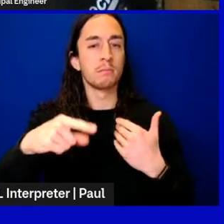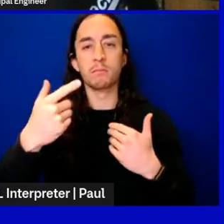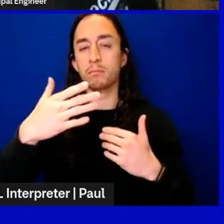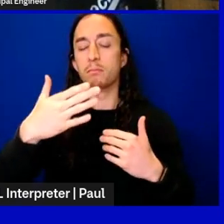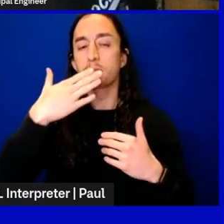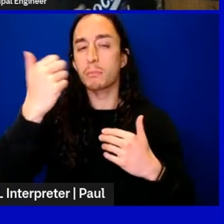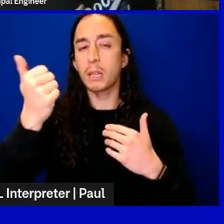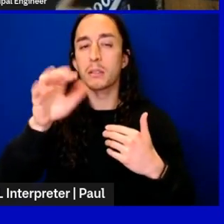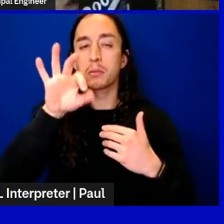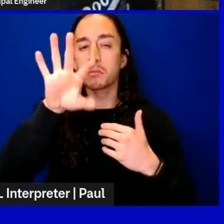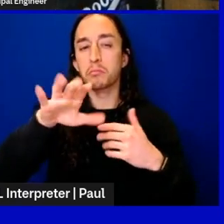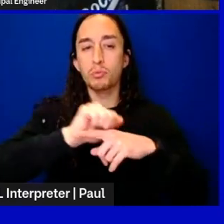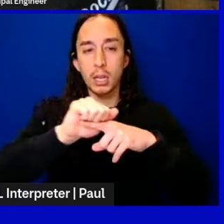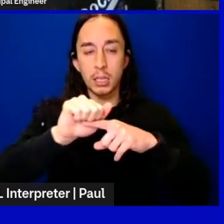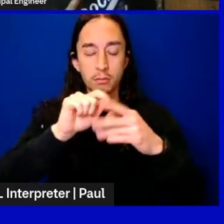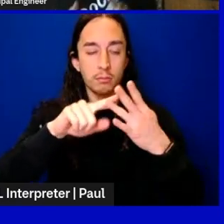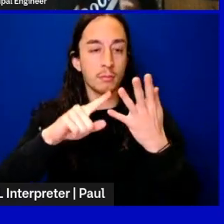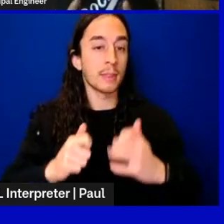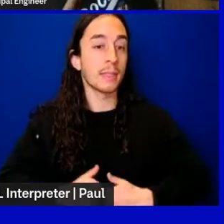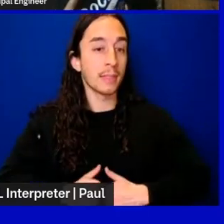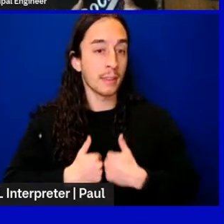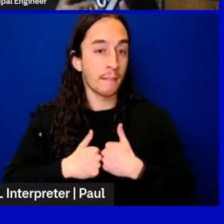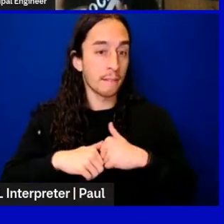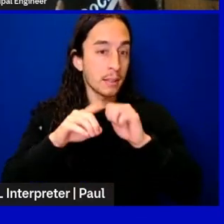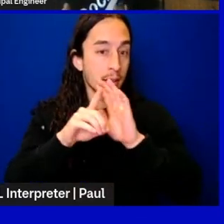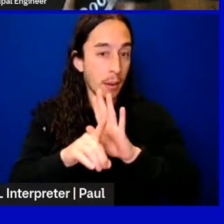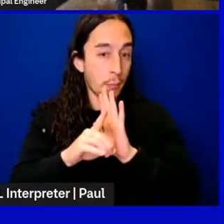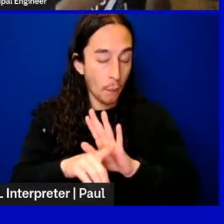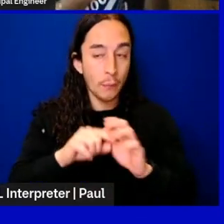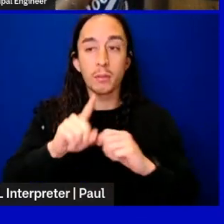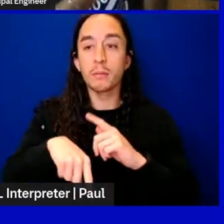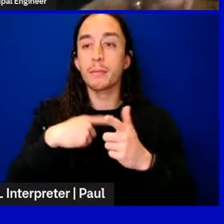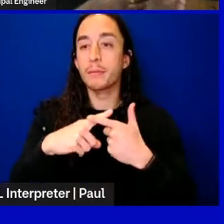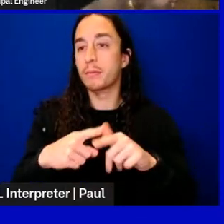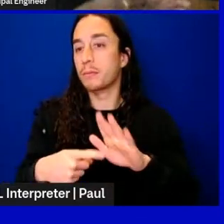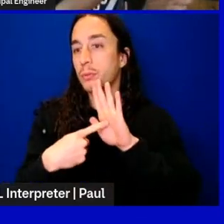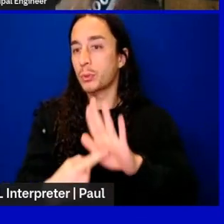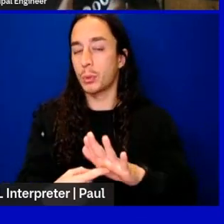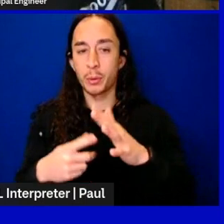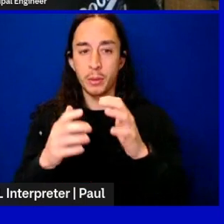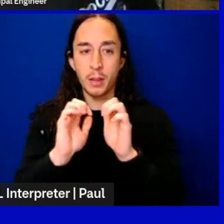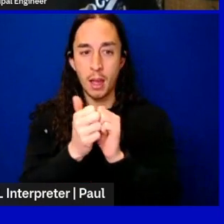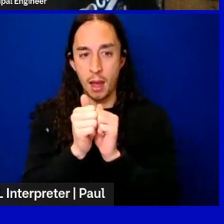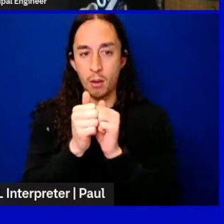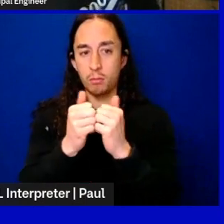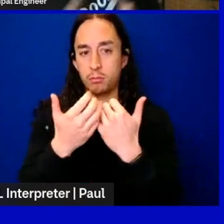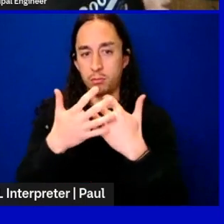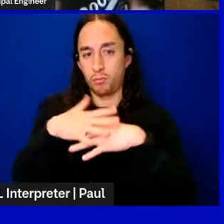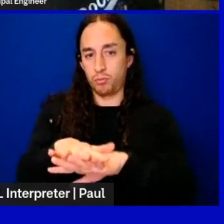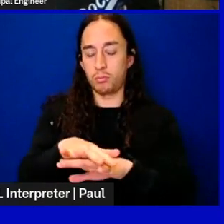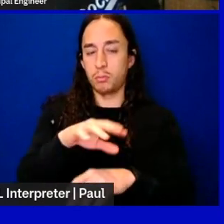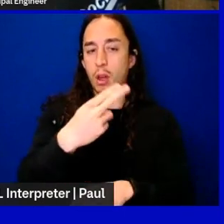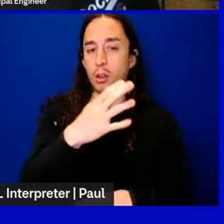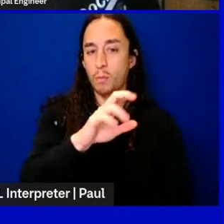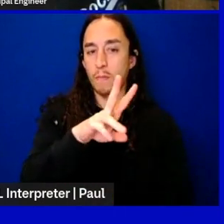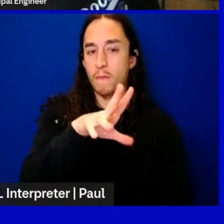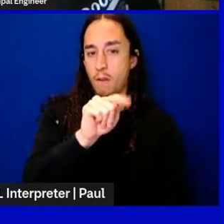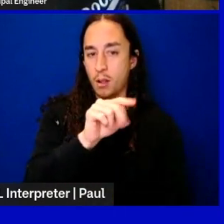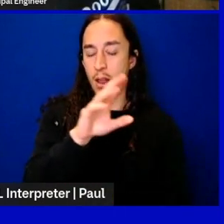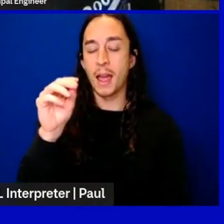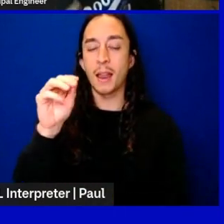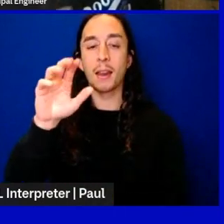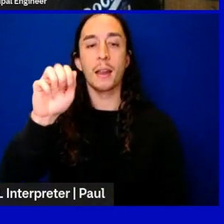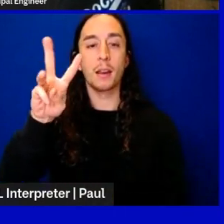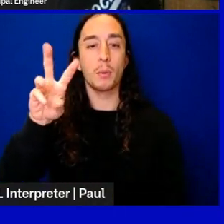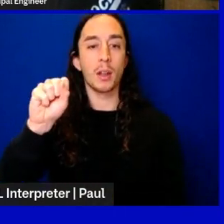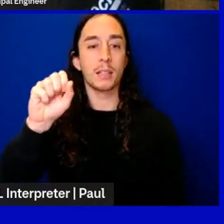the live demonstration itself, I'll walk you like how you can integrate both HashiCorp Vault and AWS IAM to build a zero trust security